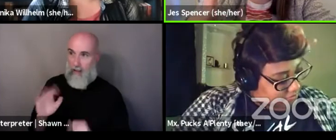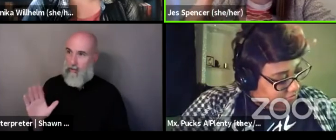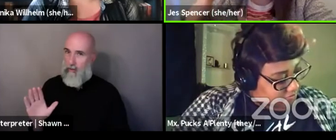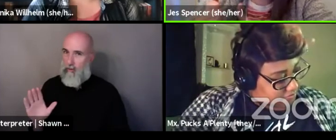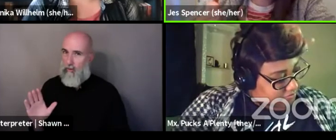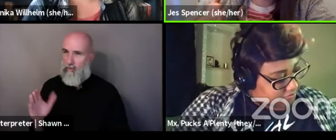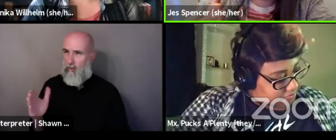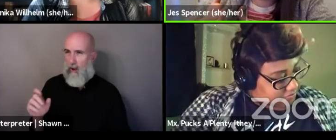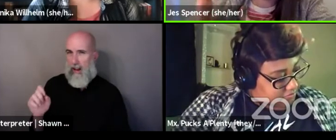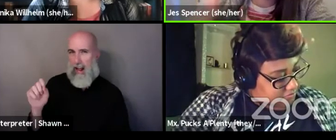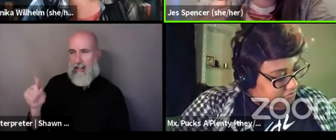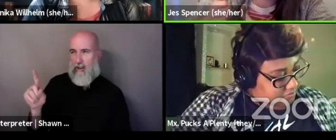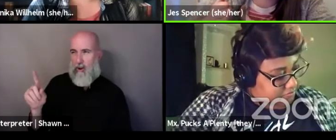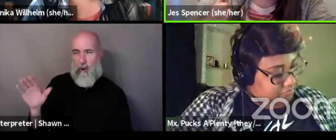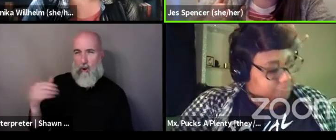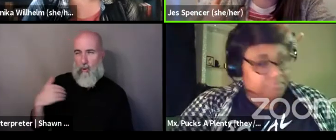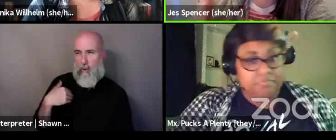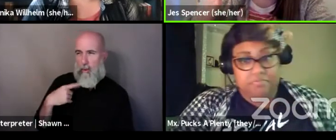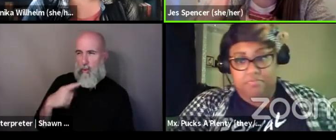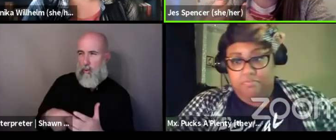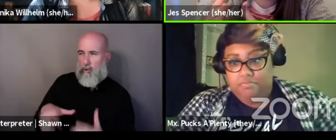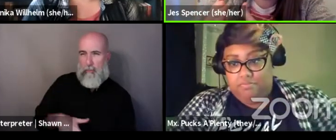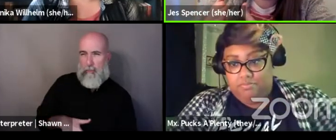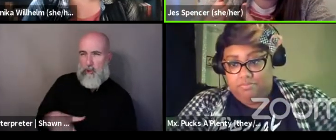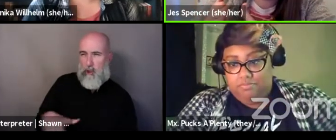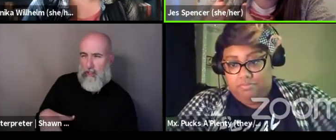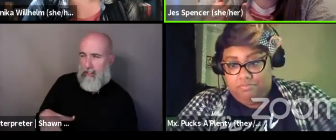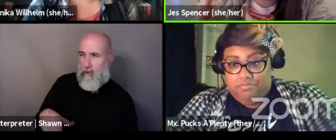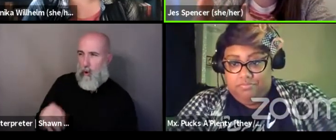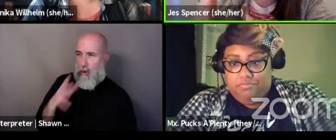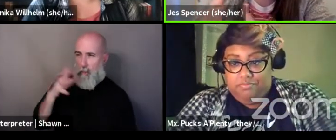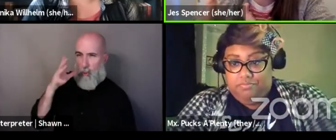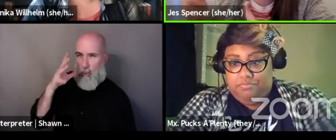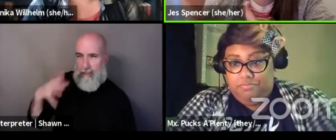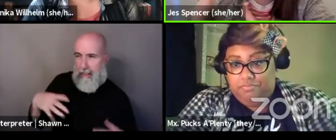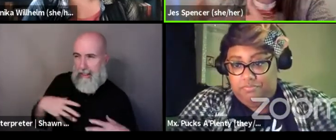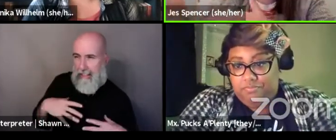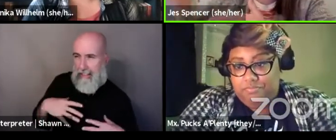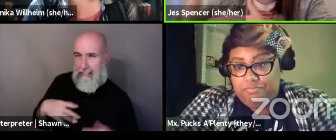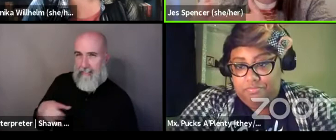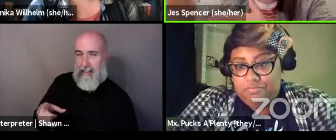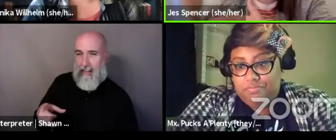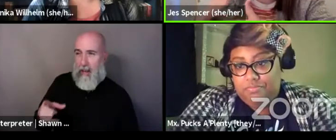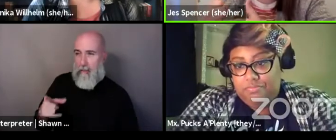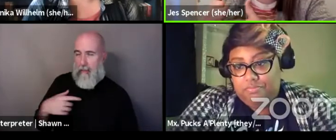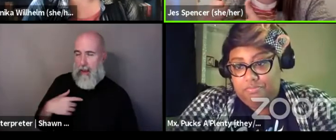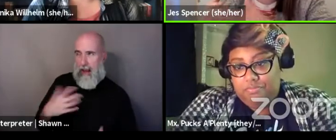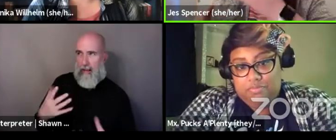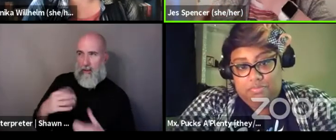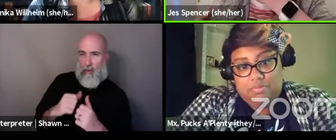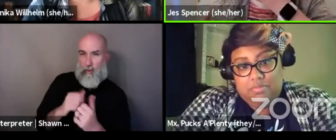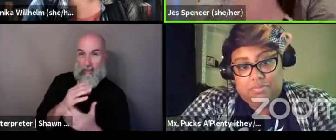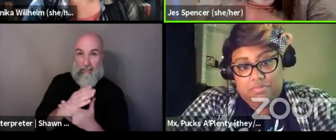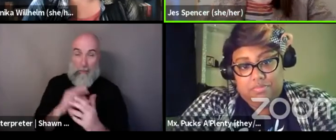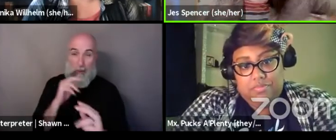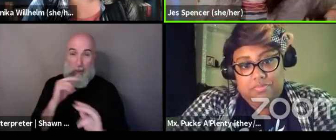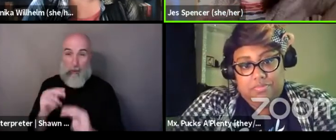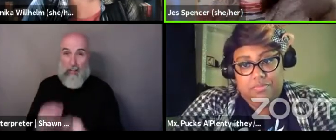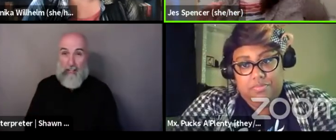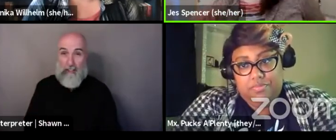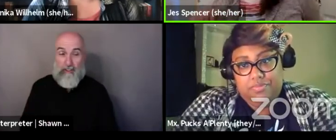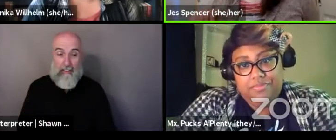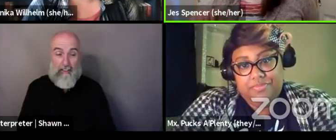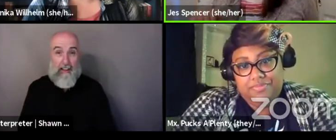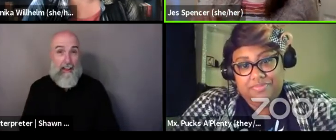ask, remind me what your maternity leave or your parental leave is, and maybe I can wrap that into some negotiations.